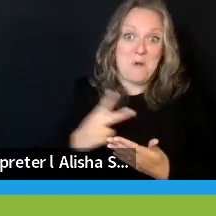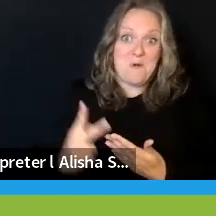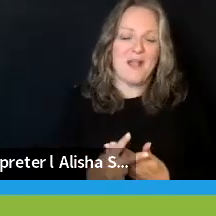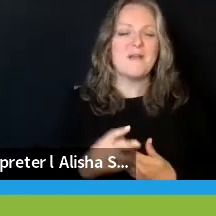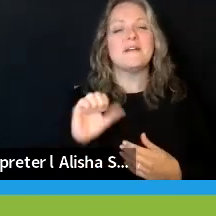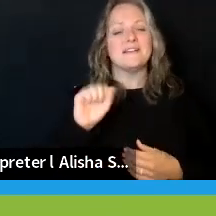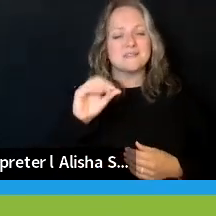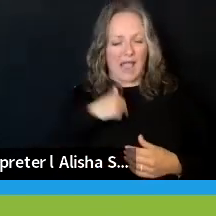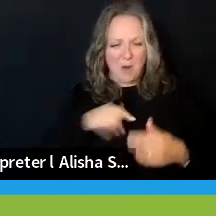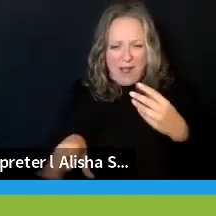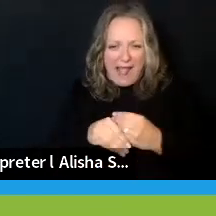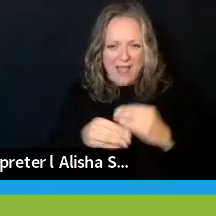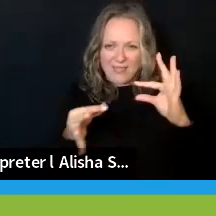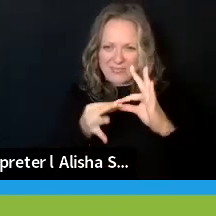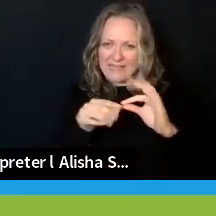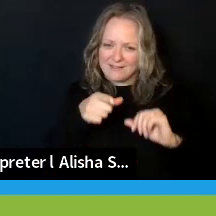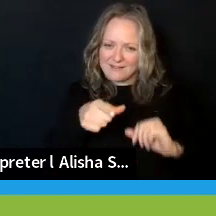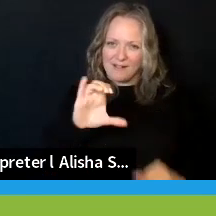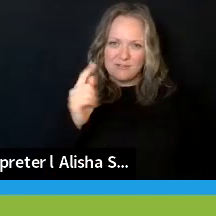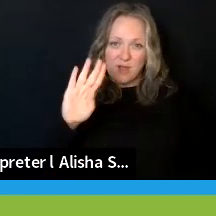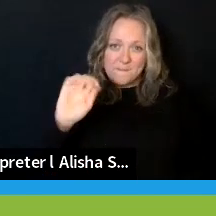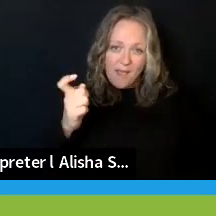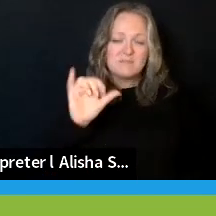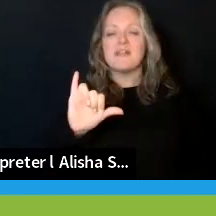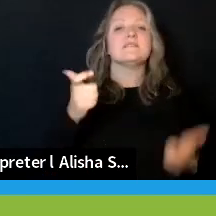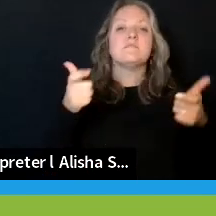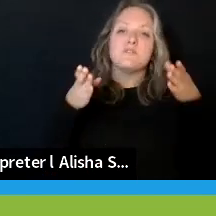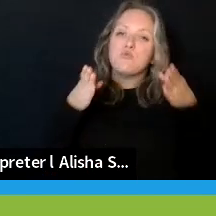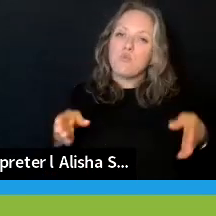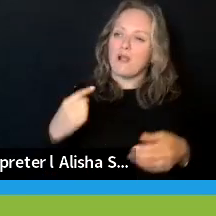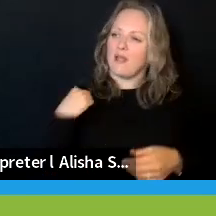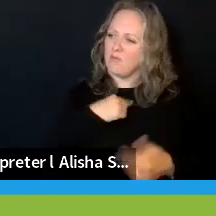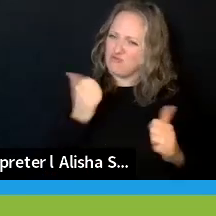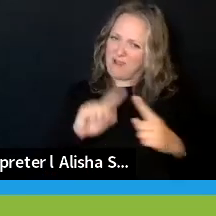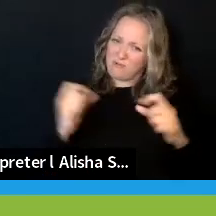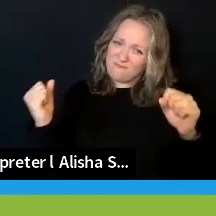talking. But this is a huge way that we try to combat this.